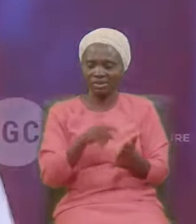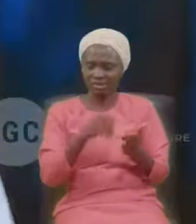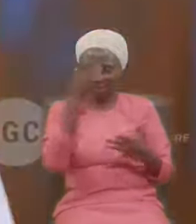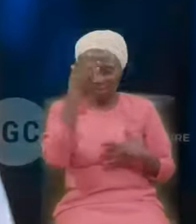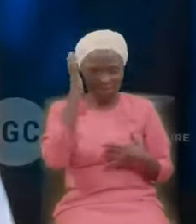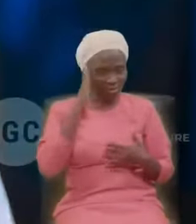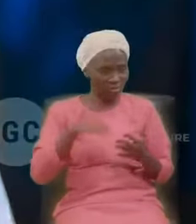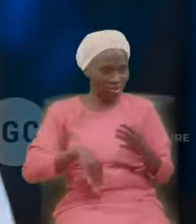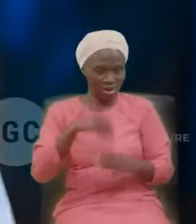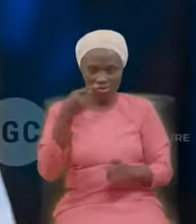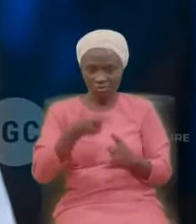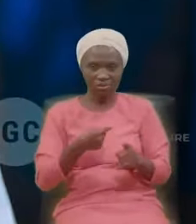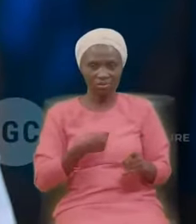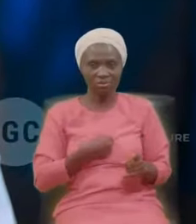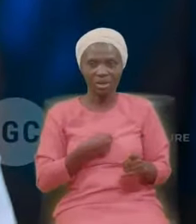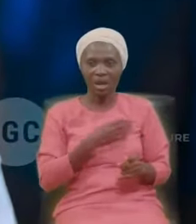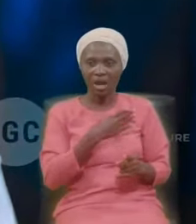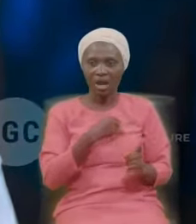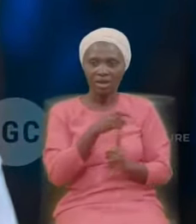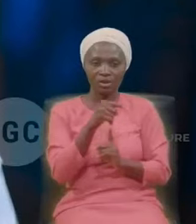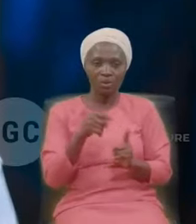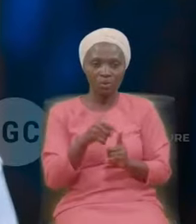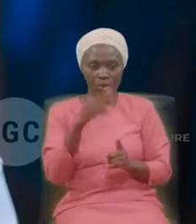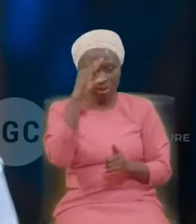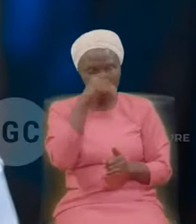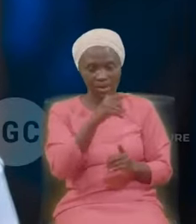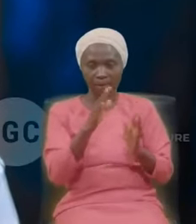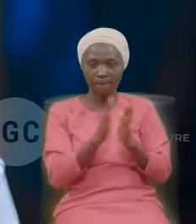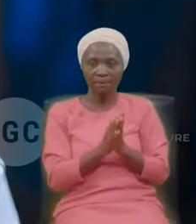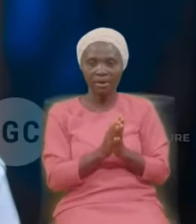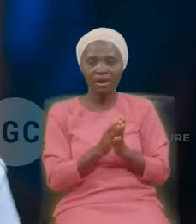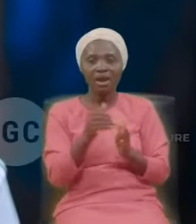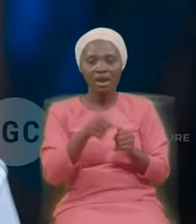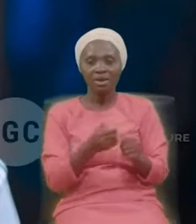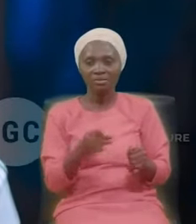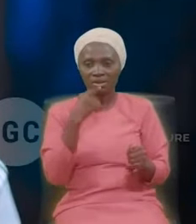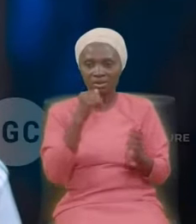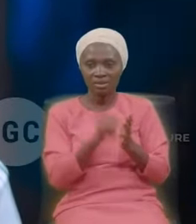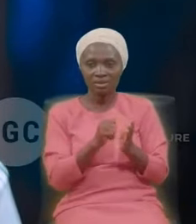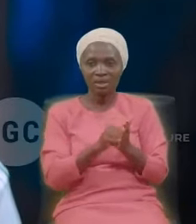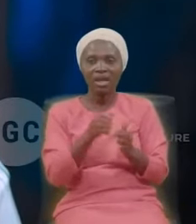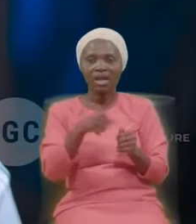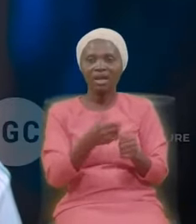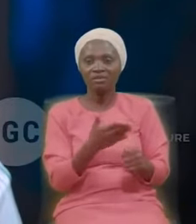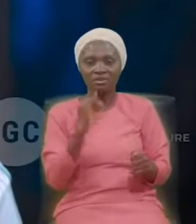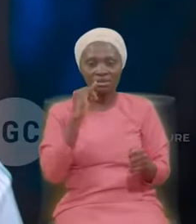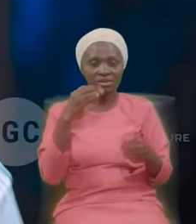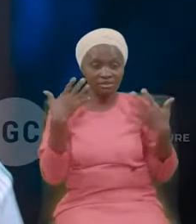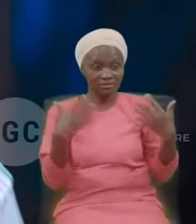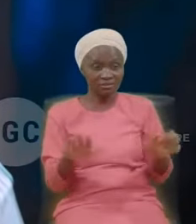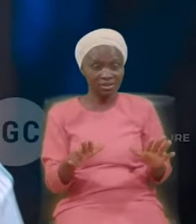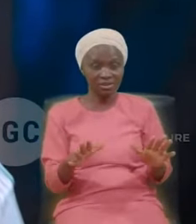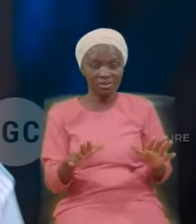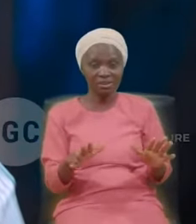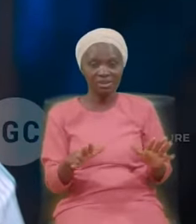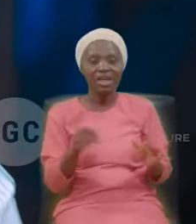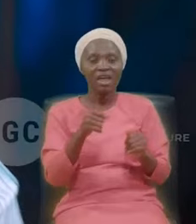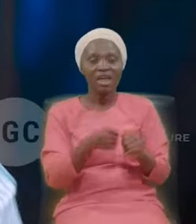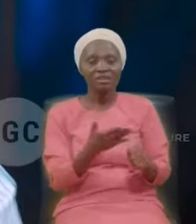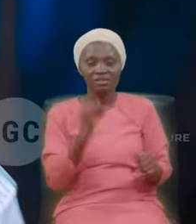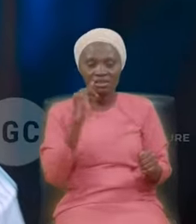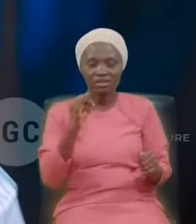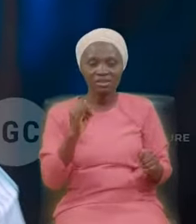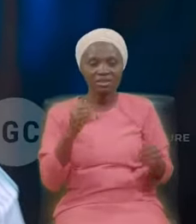from me. And when it pray everything and he said is everything is finished. Everything